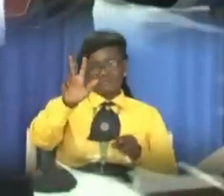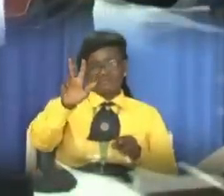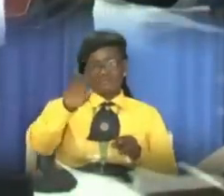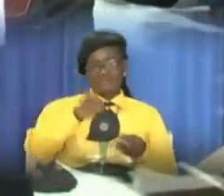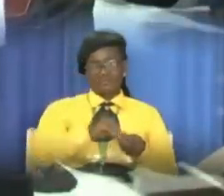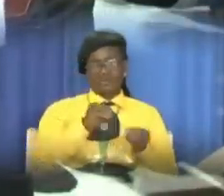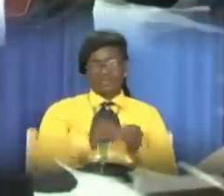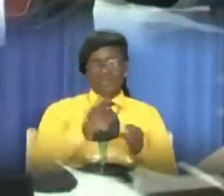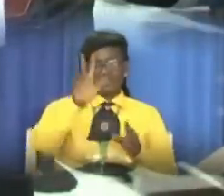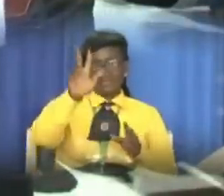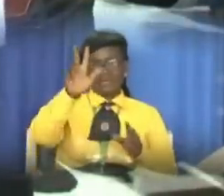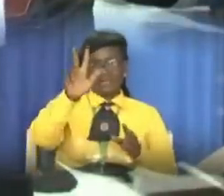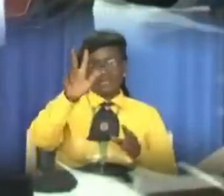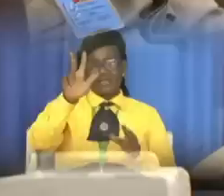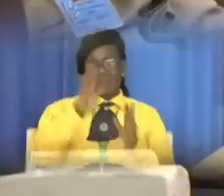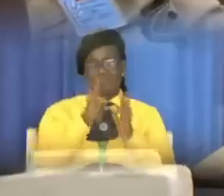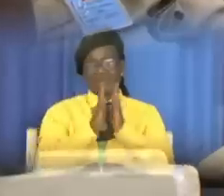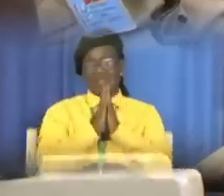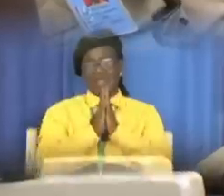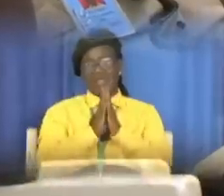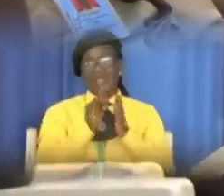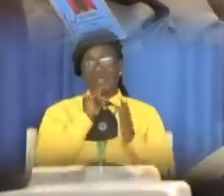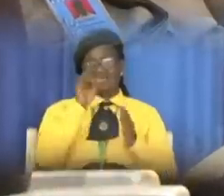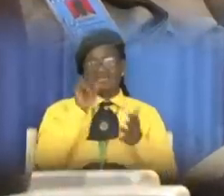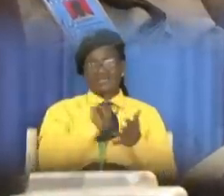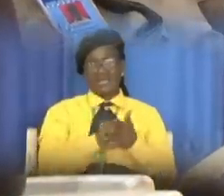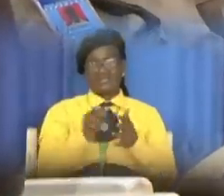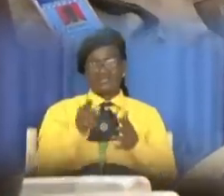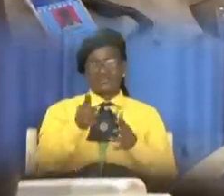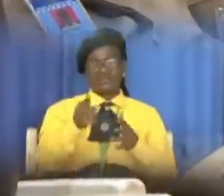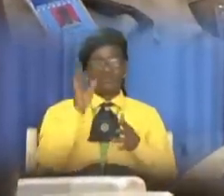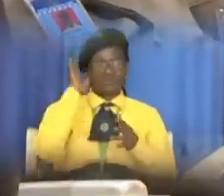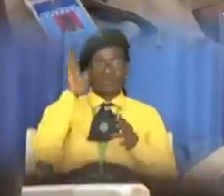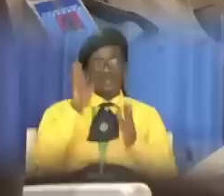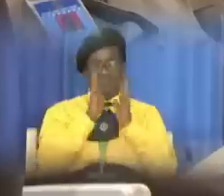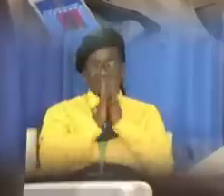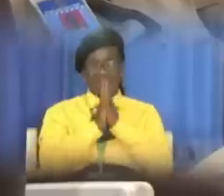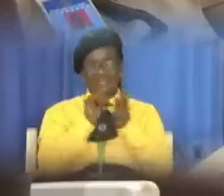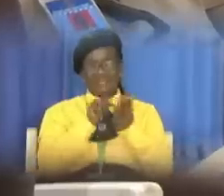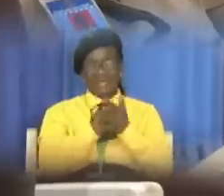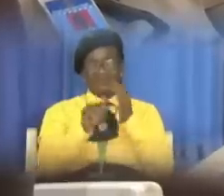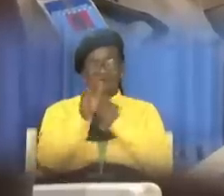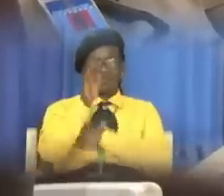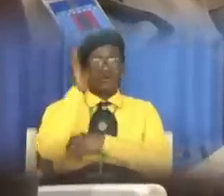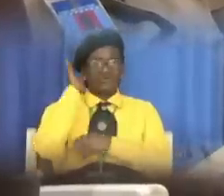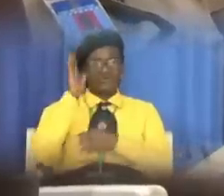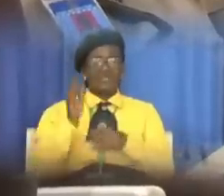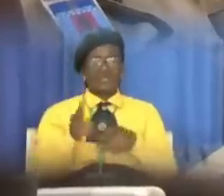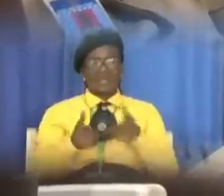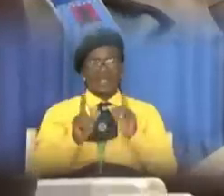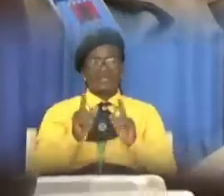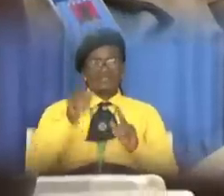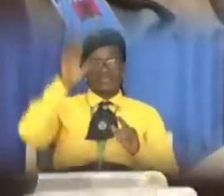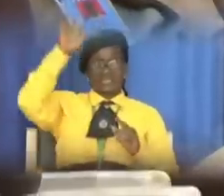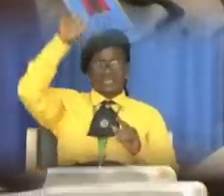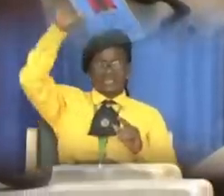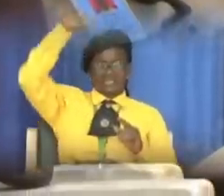number three prayer is that you will pray that God will let his light shine through you.